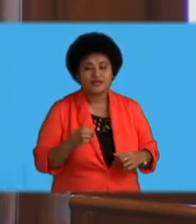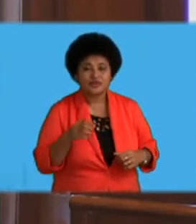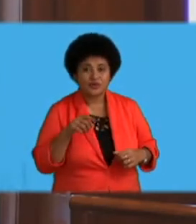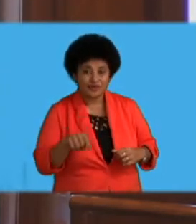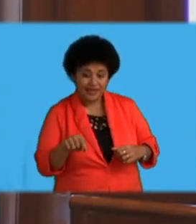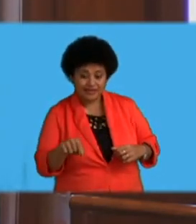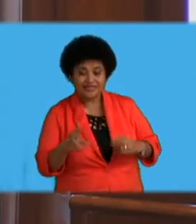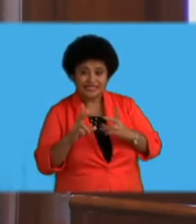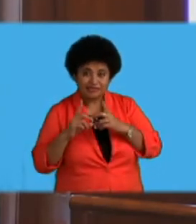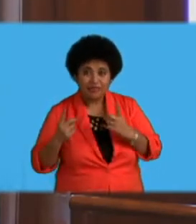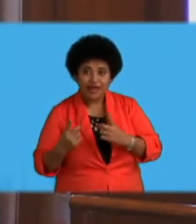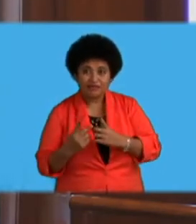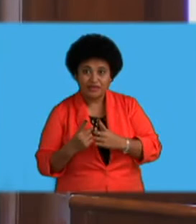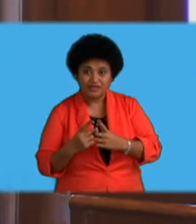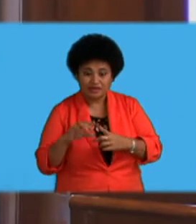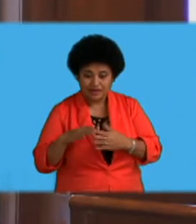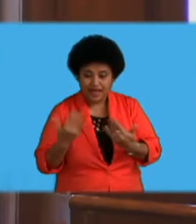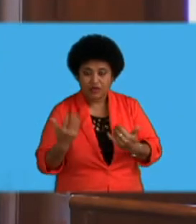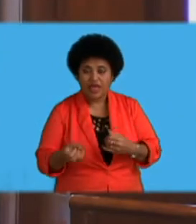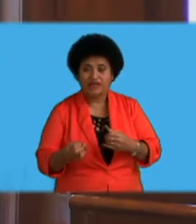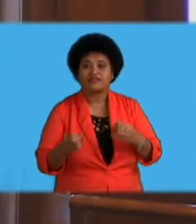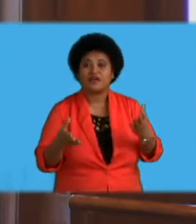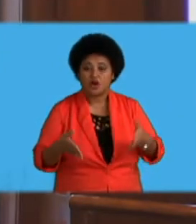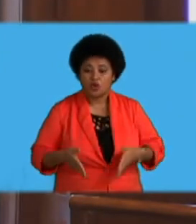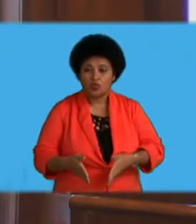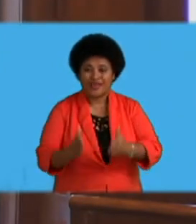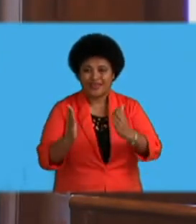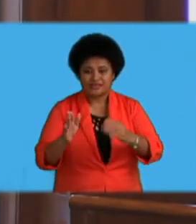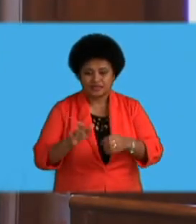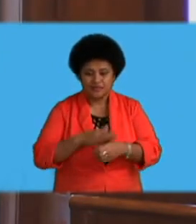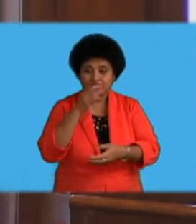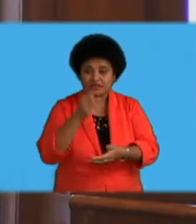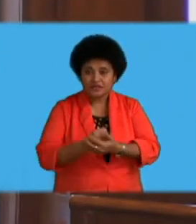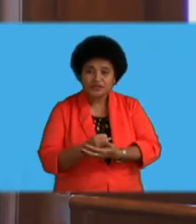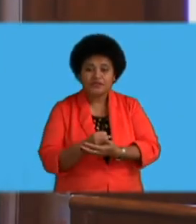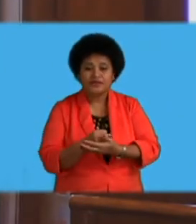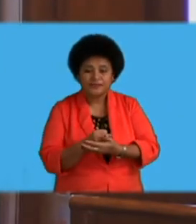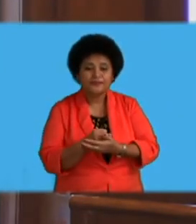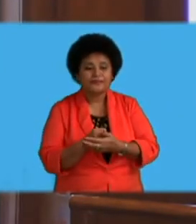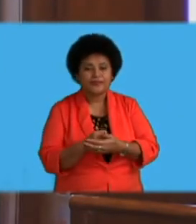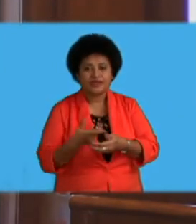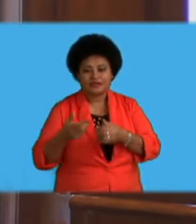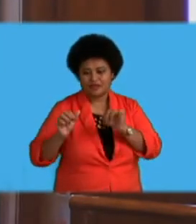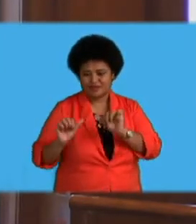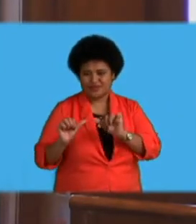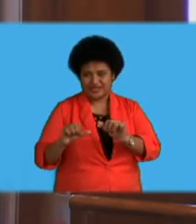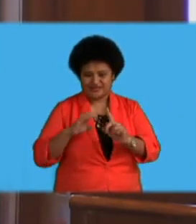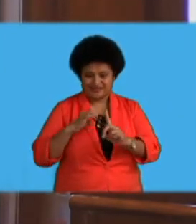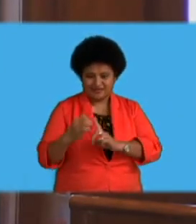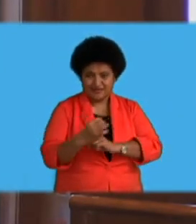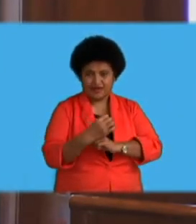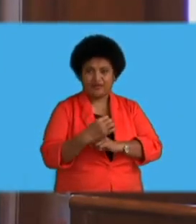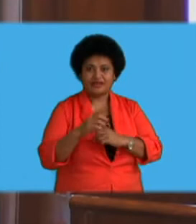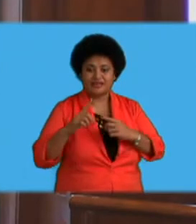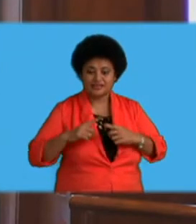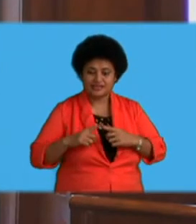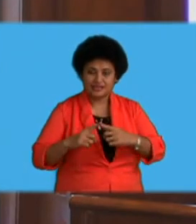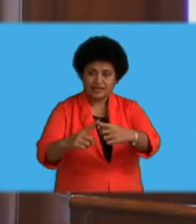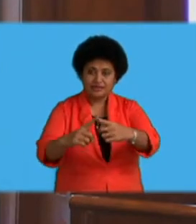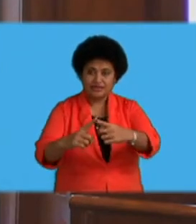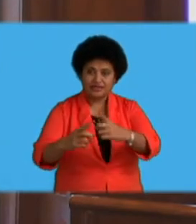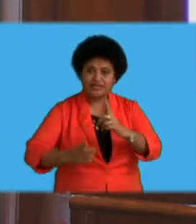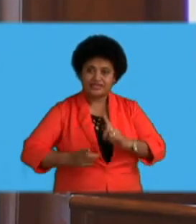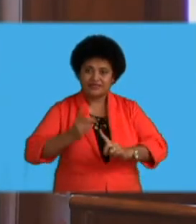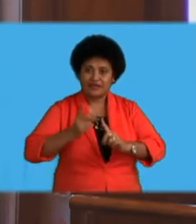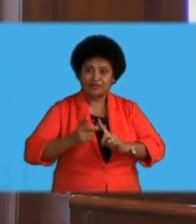Resources Department has implemented measures to ensure the protection of the environment and the sustainable development